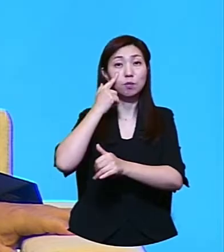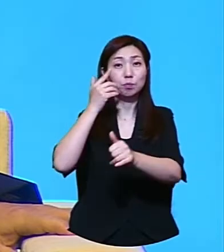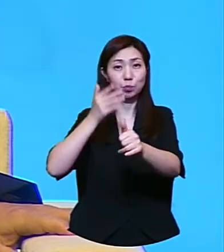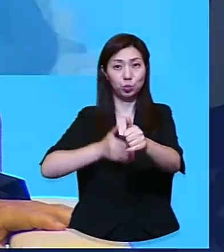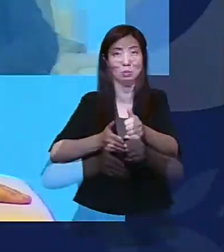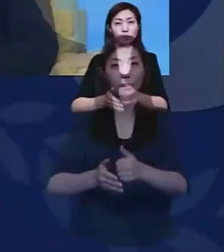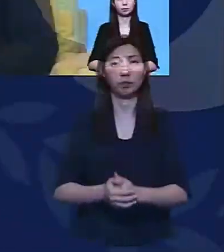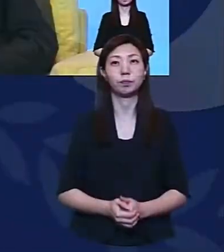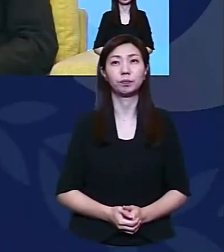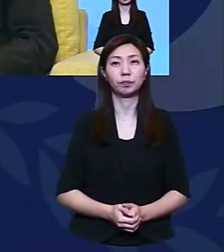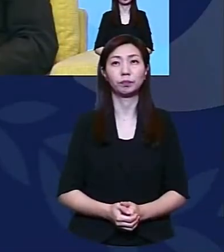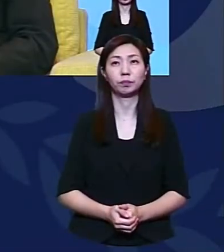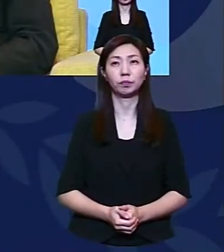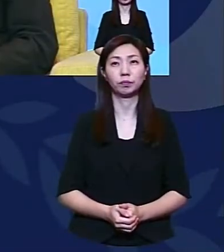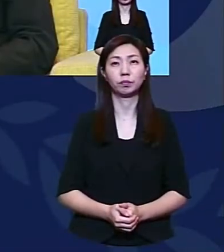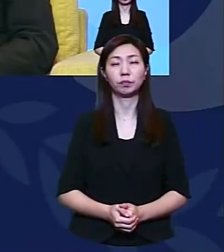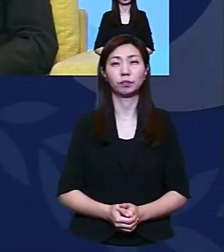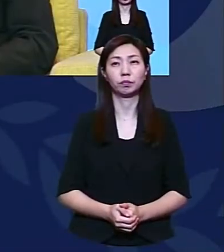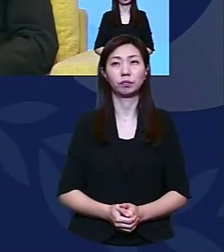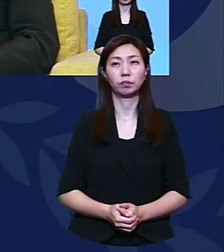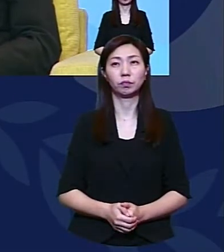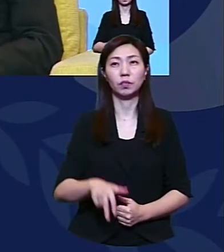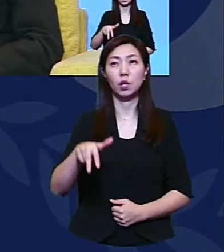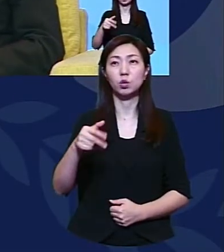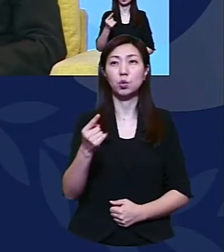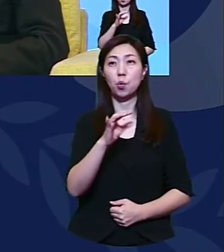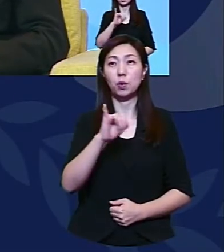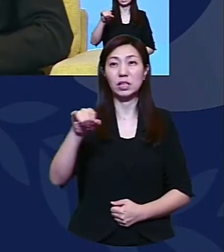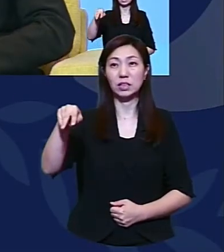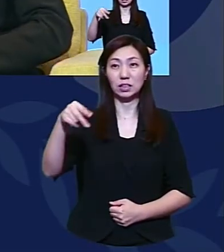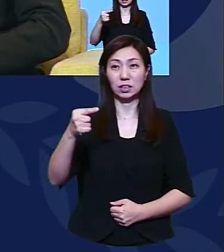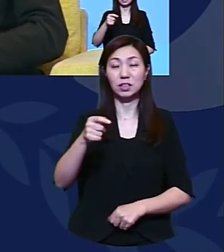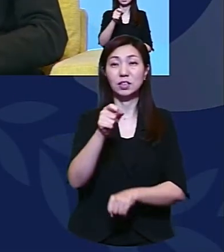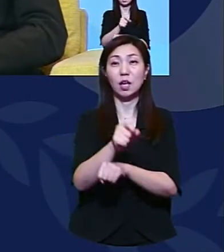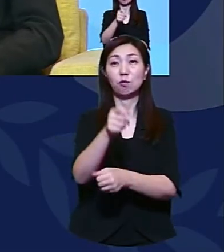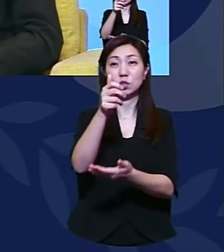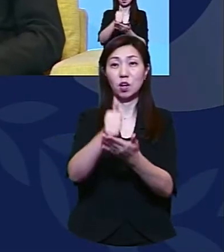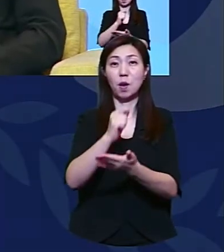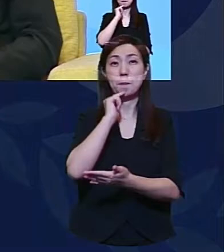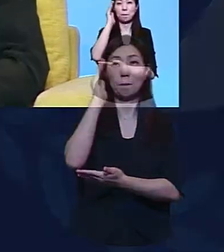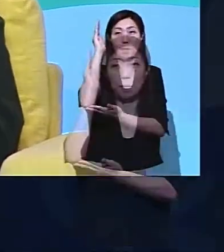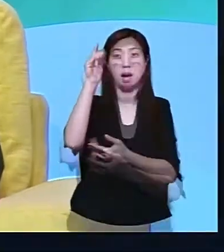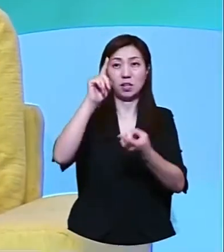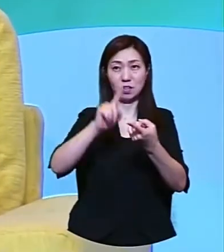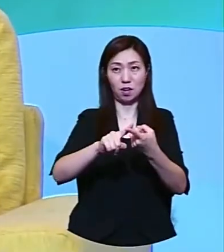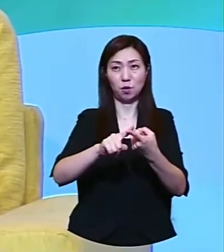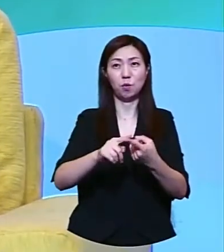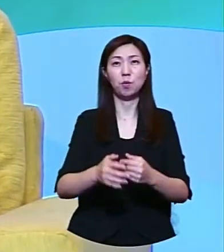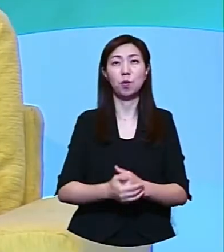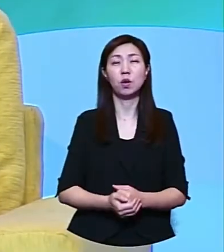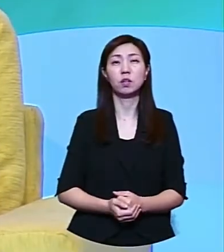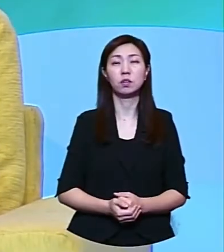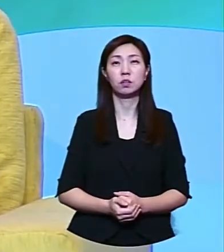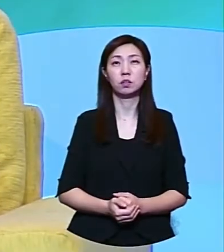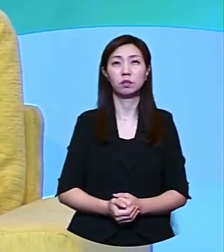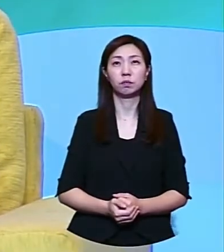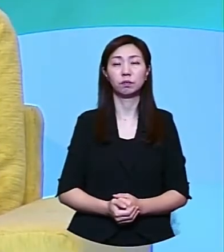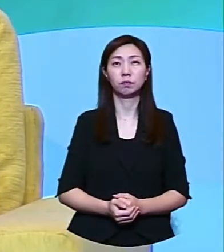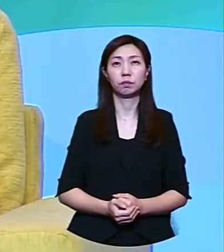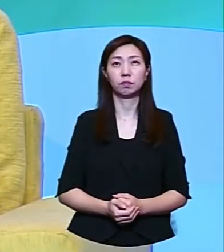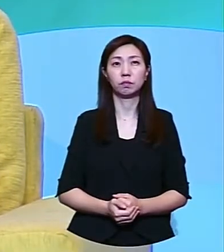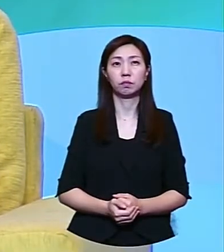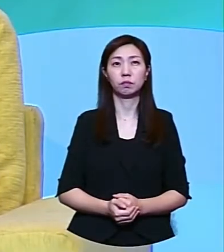also raised it. If you want to add. Yes, Thank you, moderator.